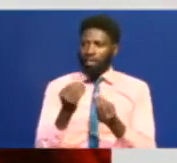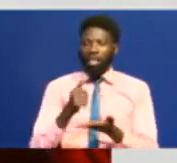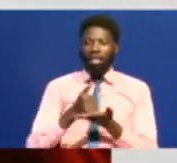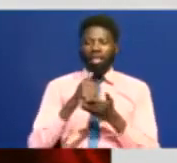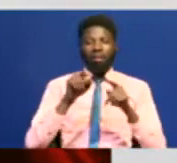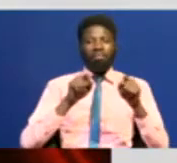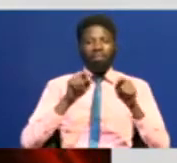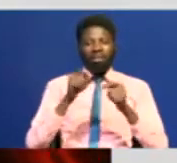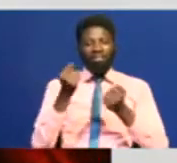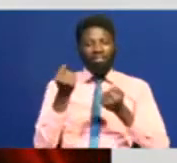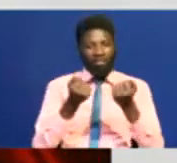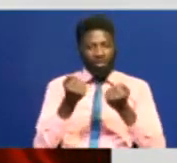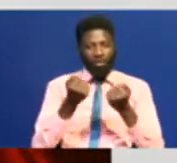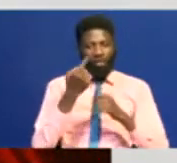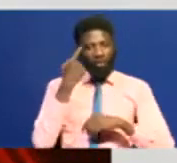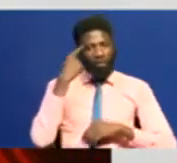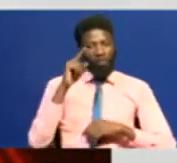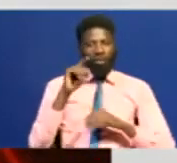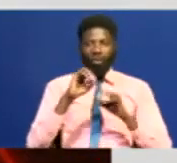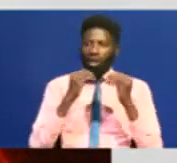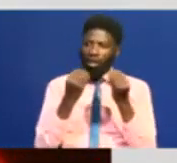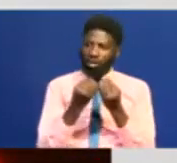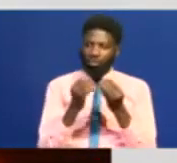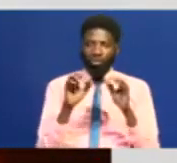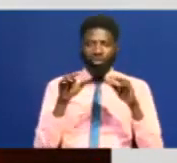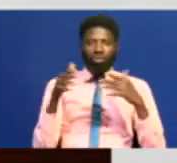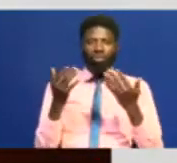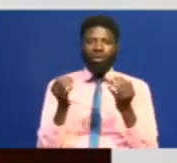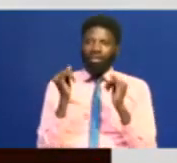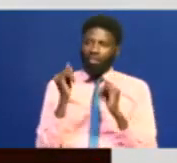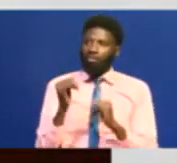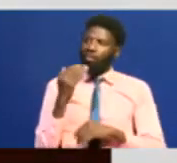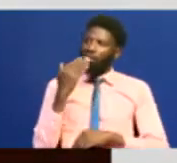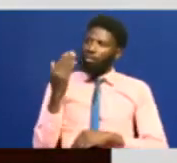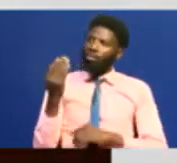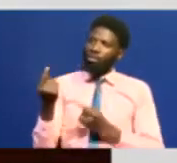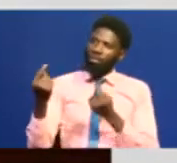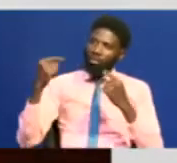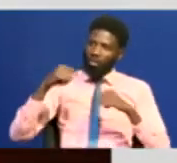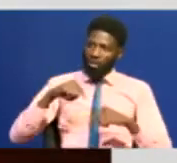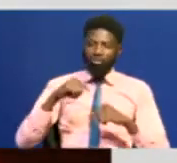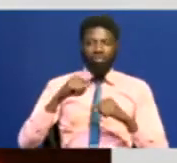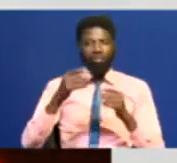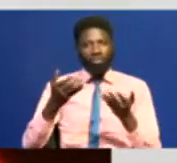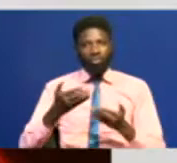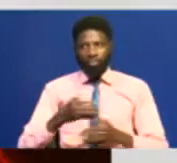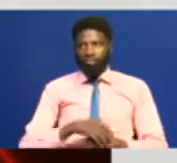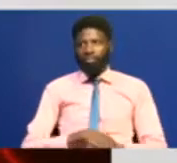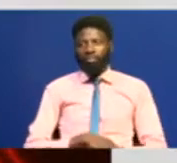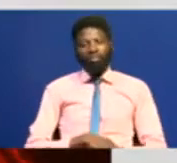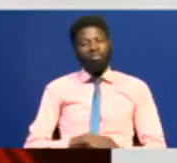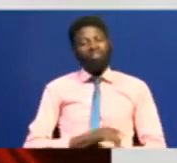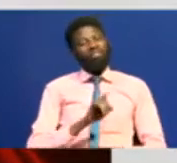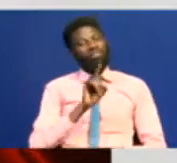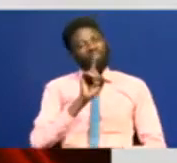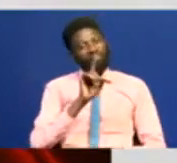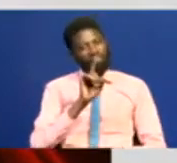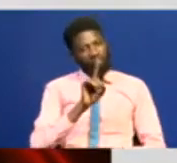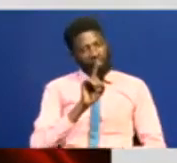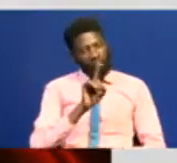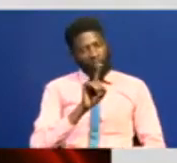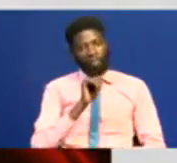and organizations. Thank you so much, Balqis, for joining us this afternoon, and welcome. Thank you for having me. Maybe we can start on that note,